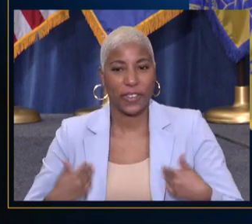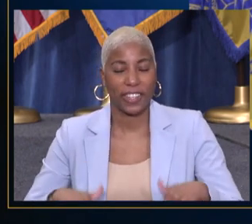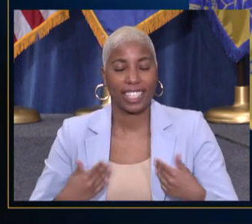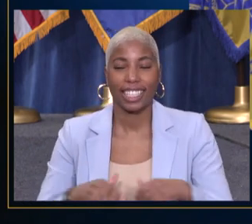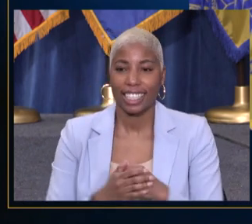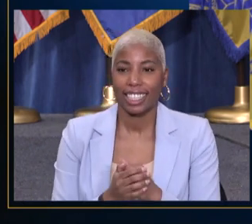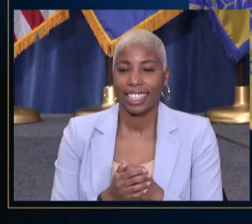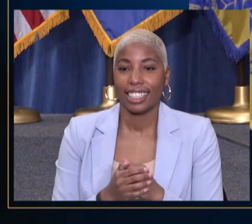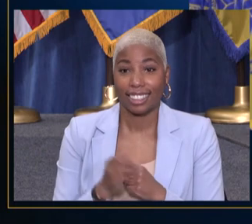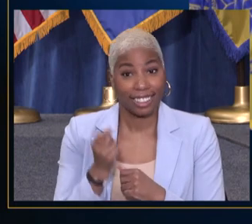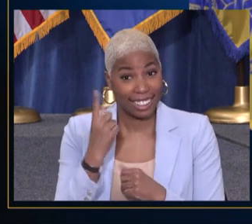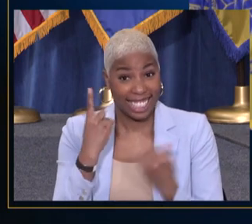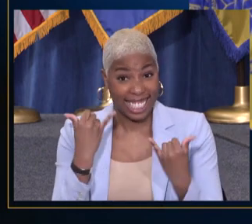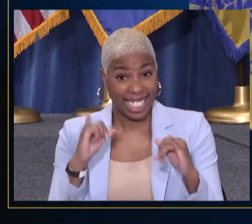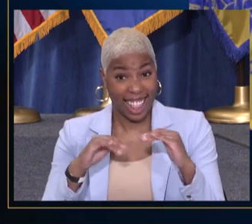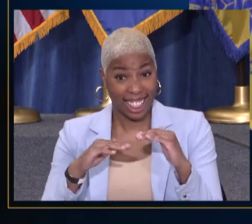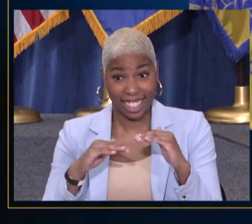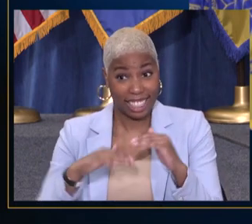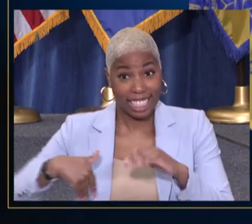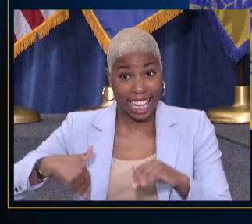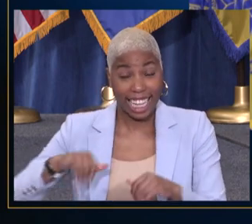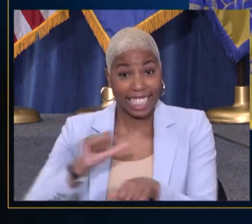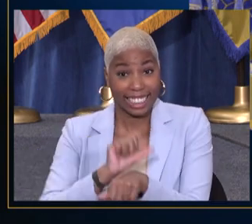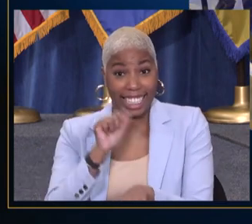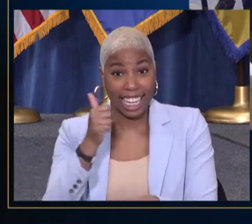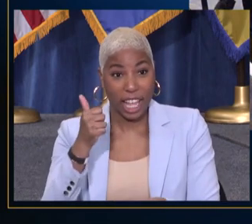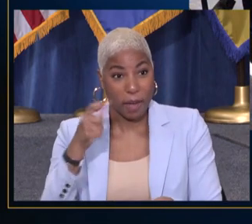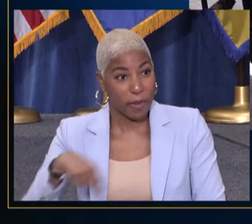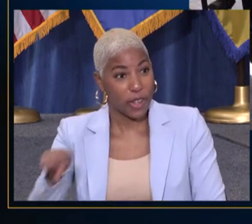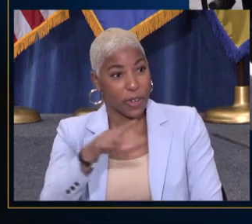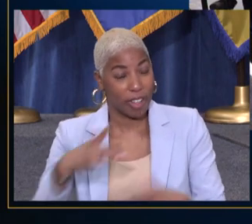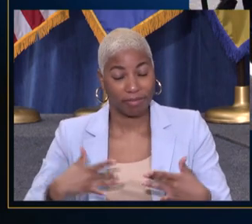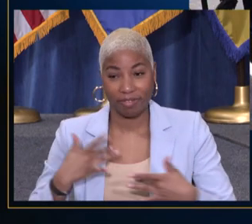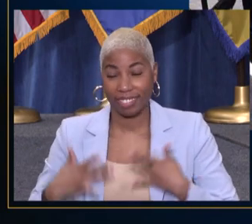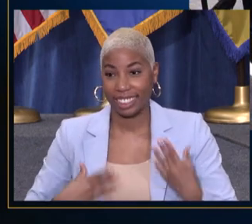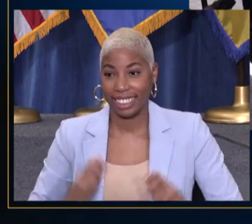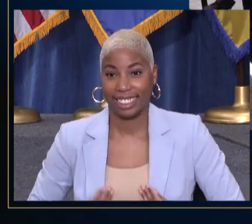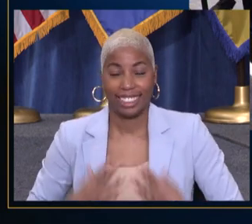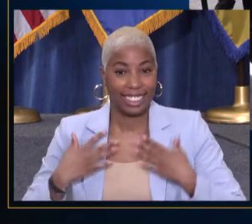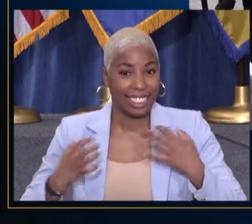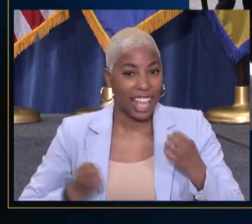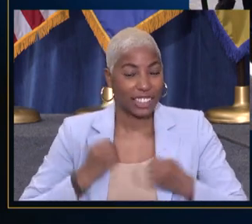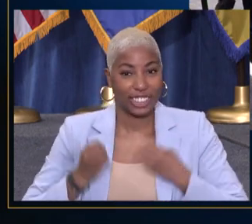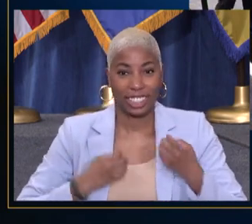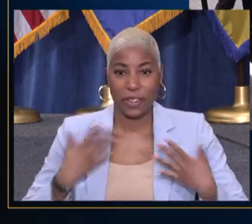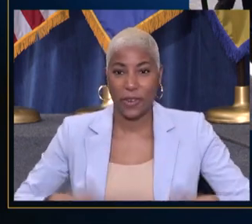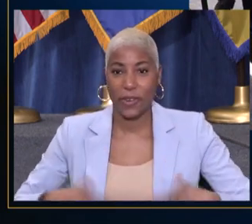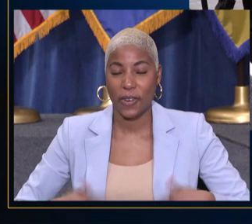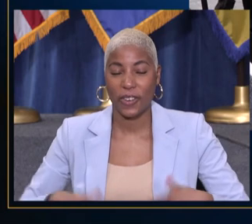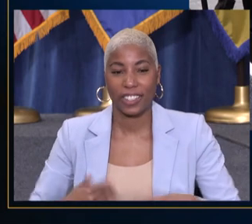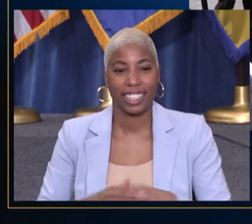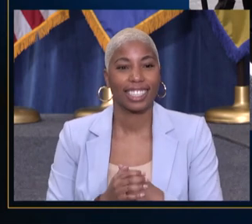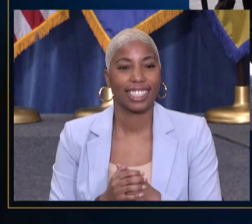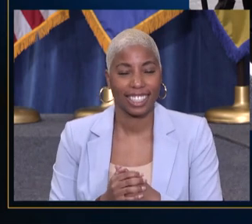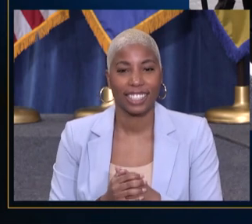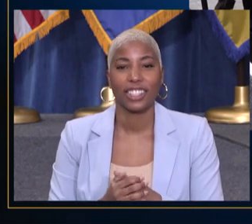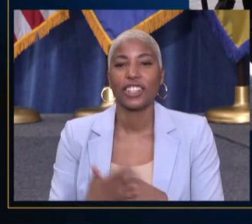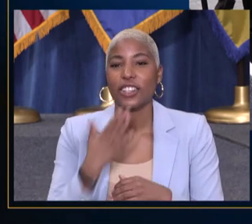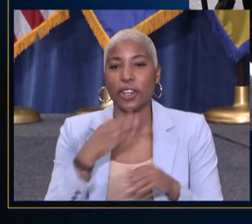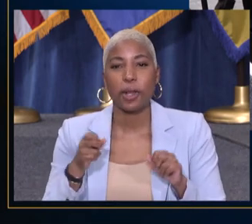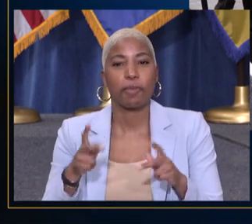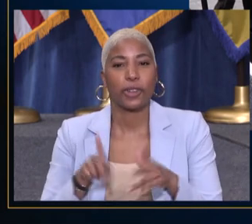still less than 10 a.m., and you all have a lot of energy. What is going on? This is good stuff. It's a good way to